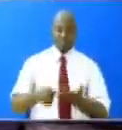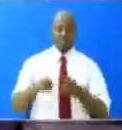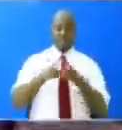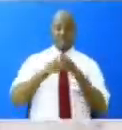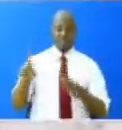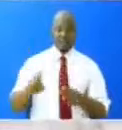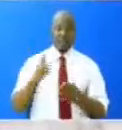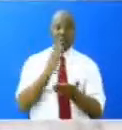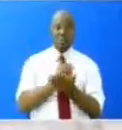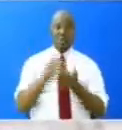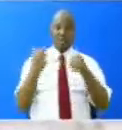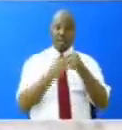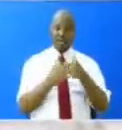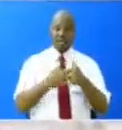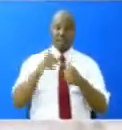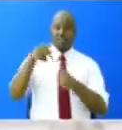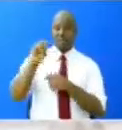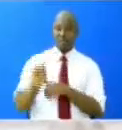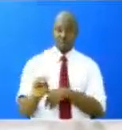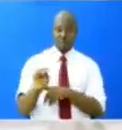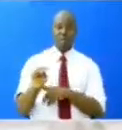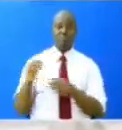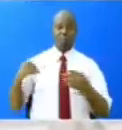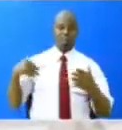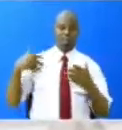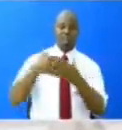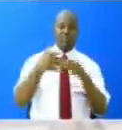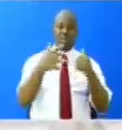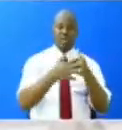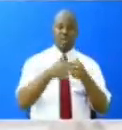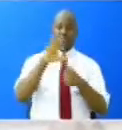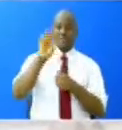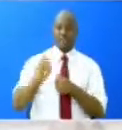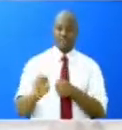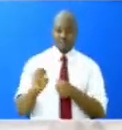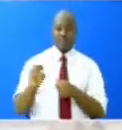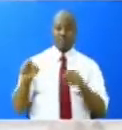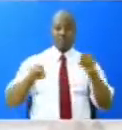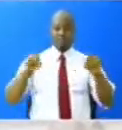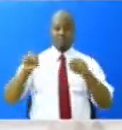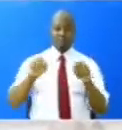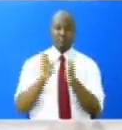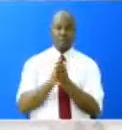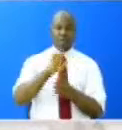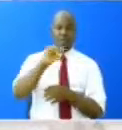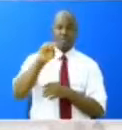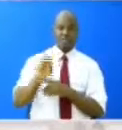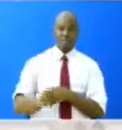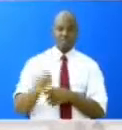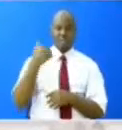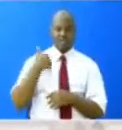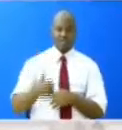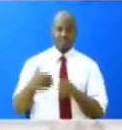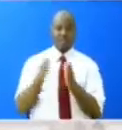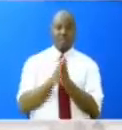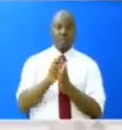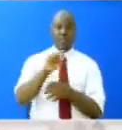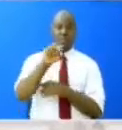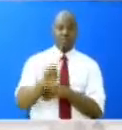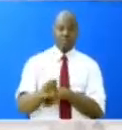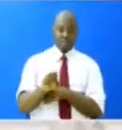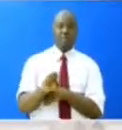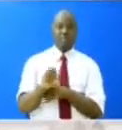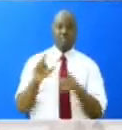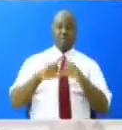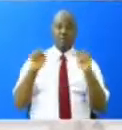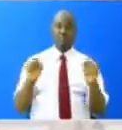kicking off at exactly 8 p.m. all the way to 9:30. That will be moderated by James Smart and Sophia Wanuna. James Smart, who has